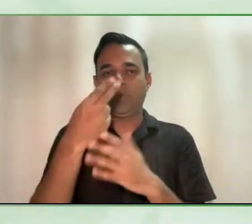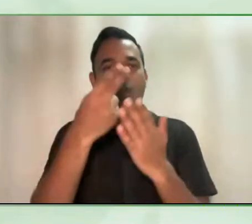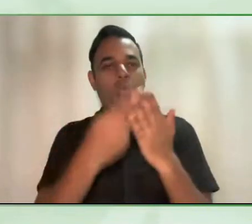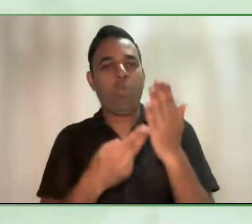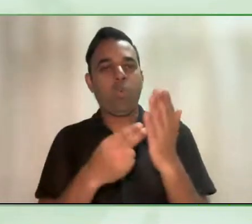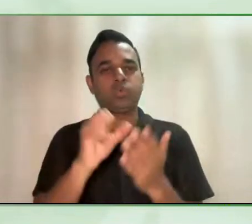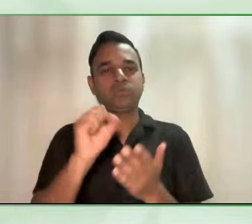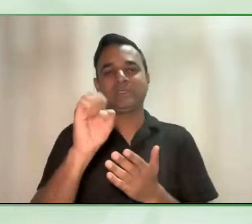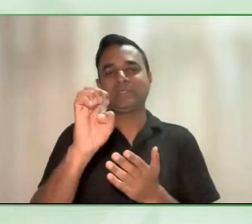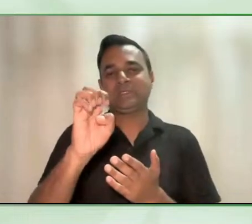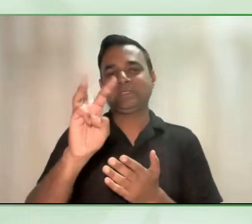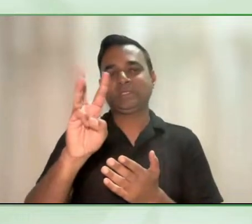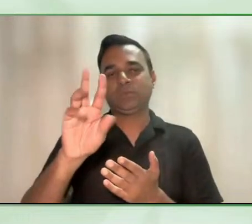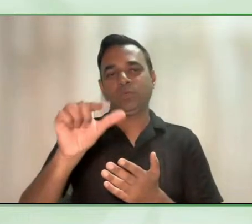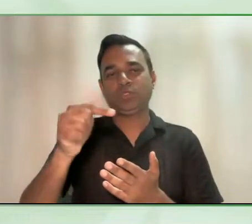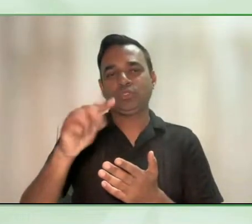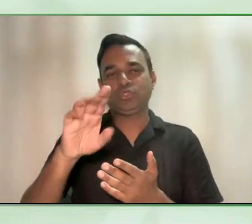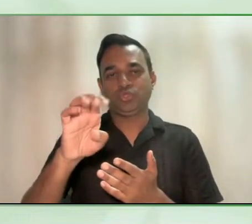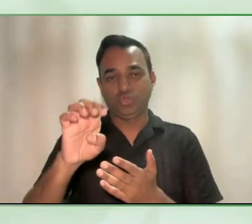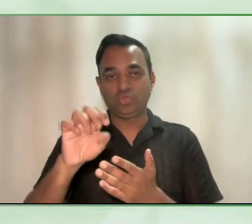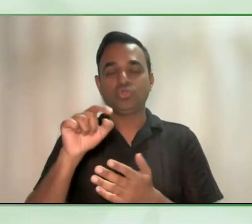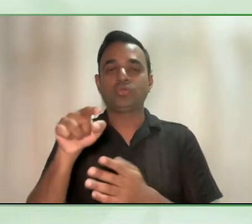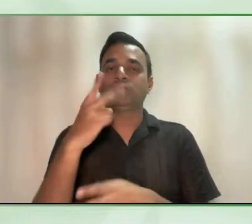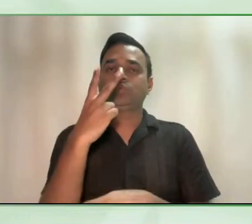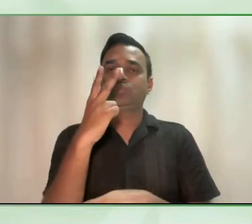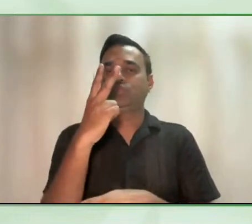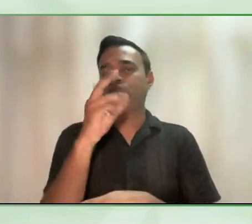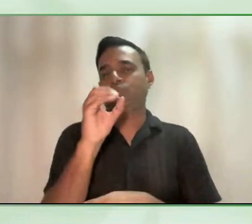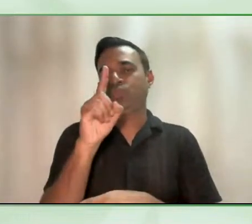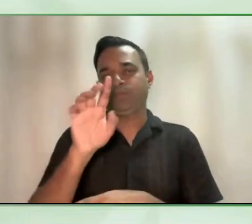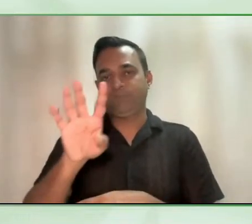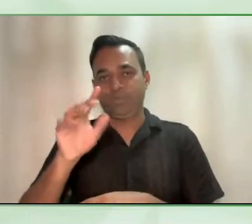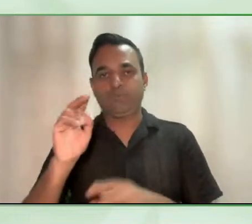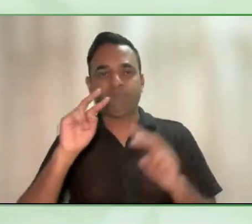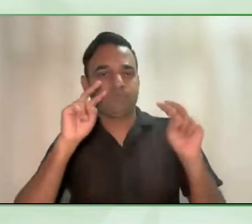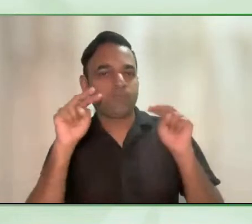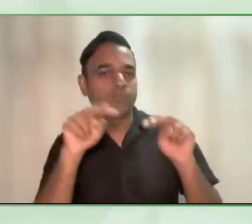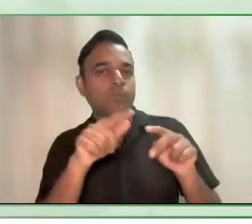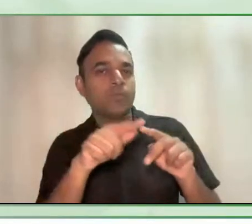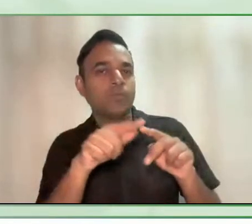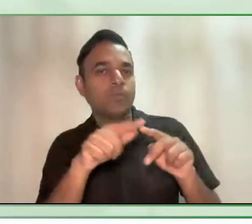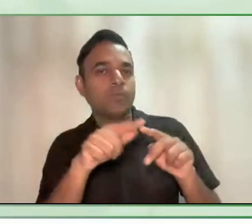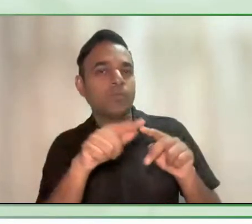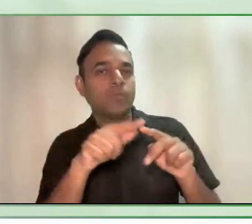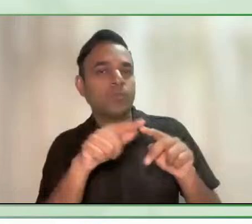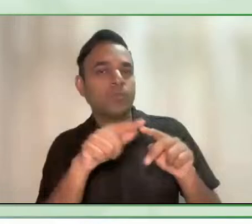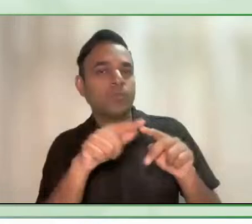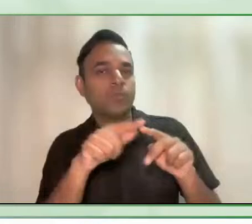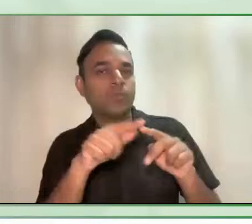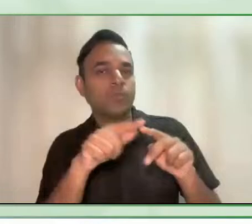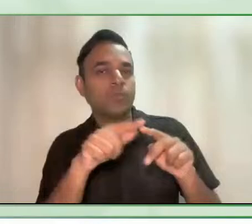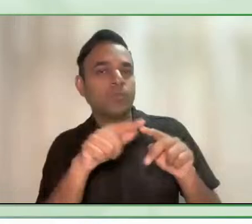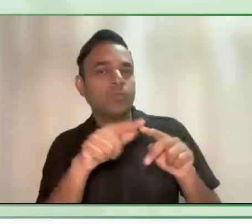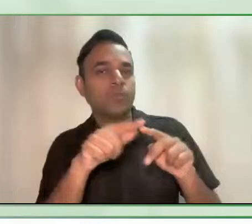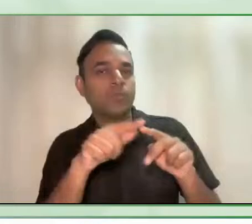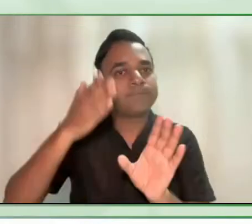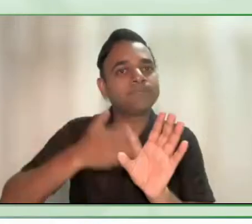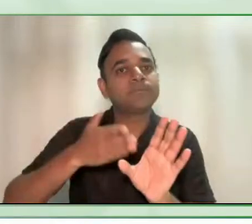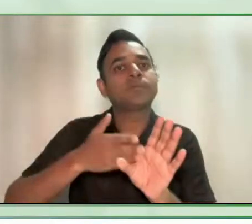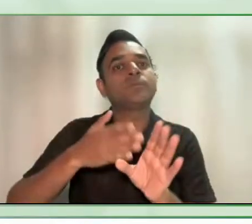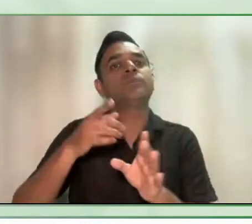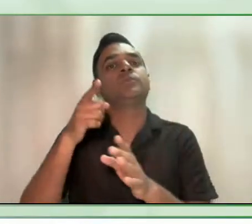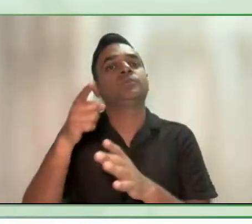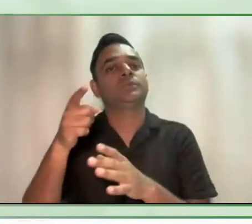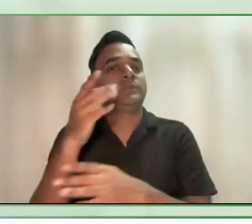the arts for the artists that I work with. Okay, yeah, thank you. And how does it work? I